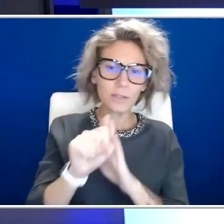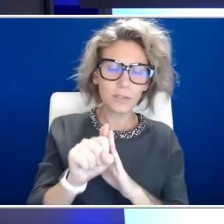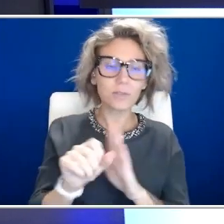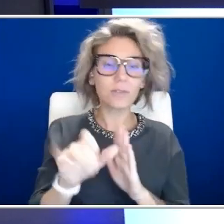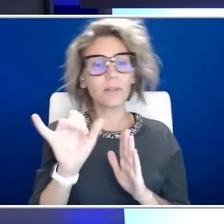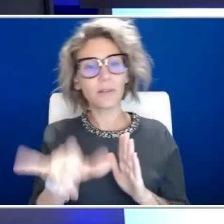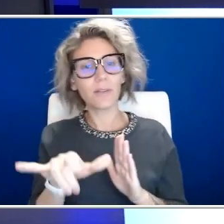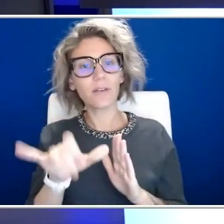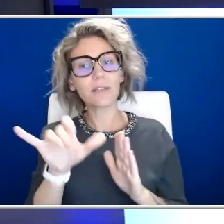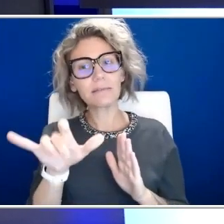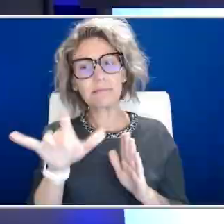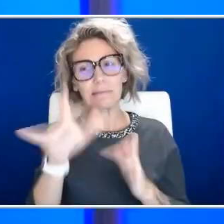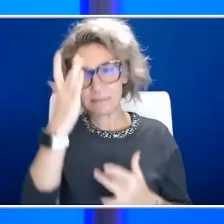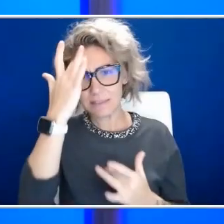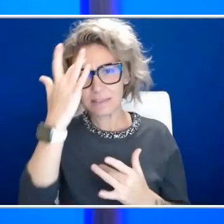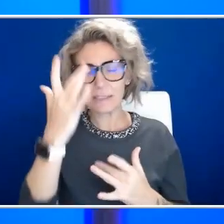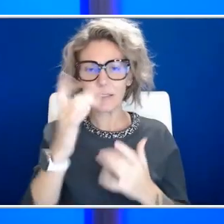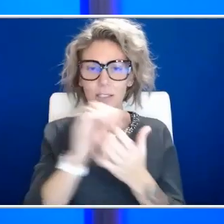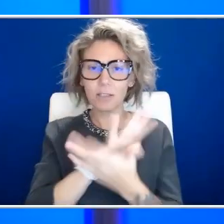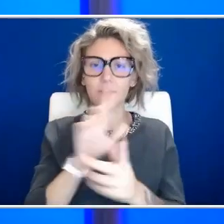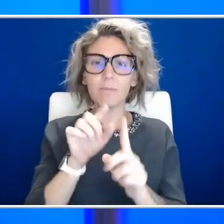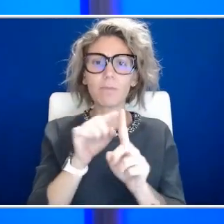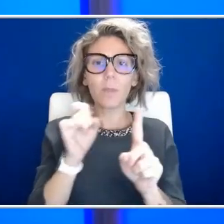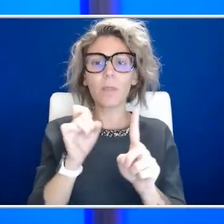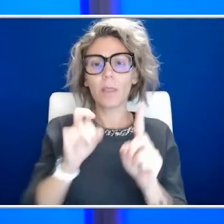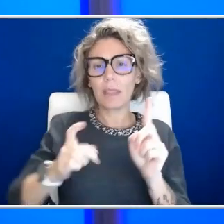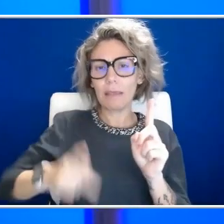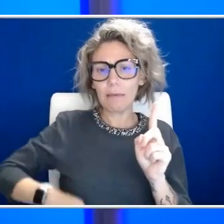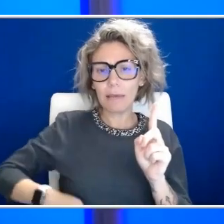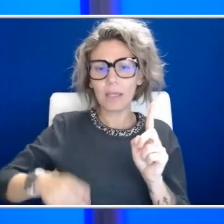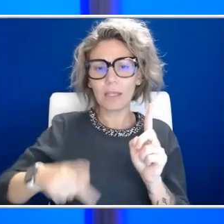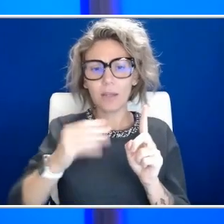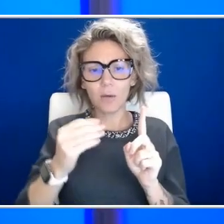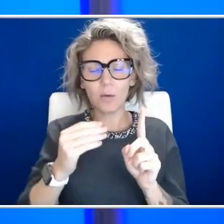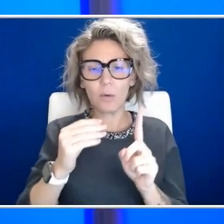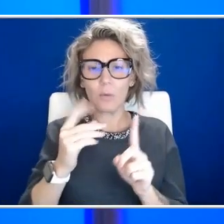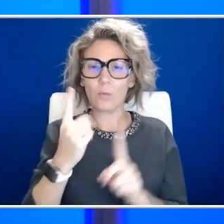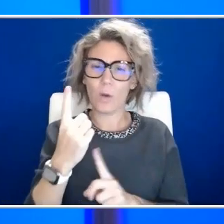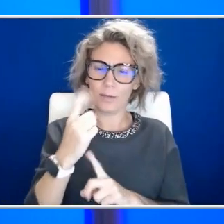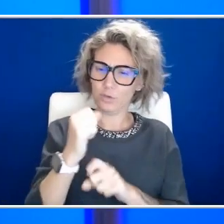disease of the kidney. So one of the structural